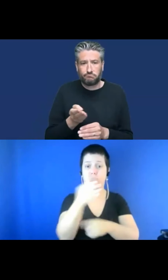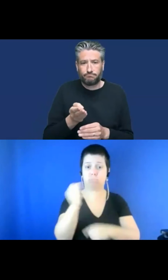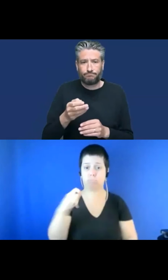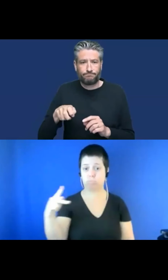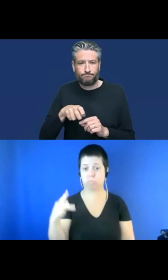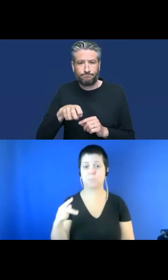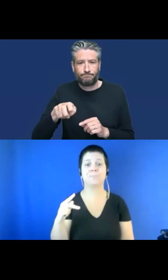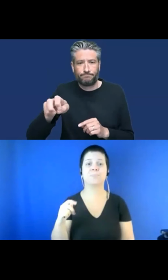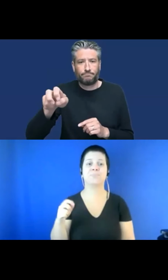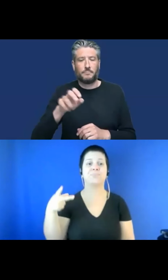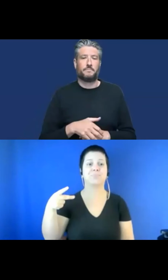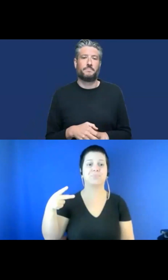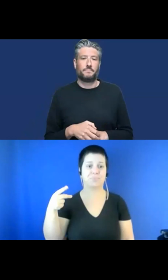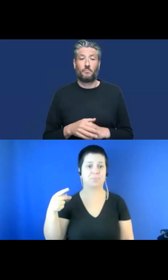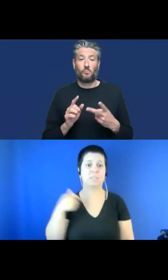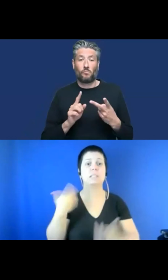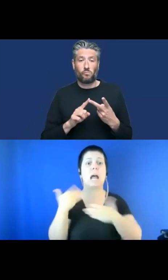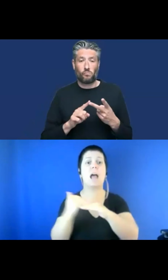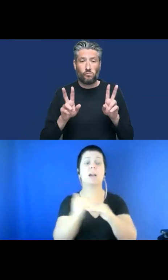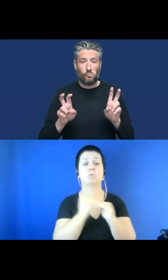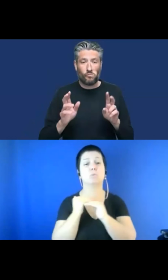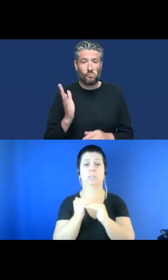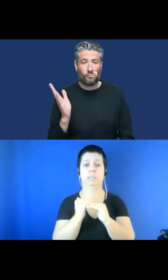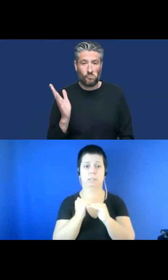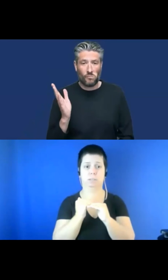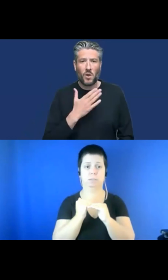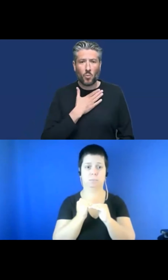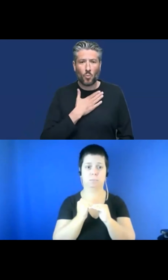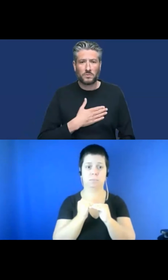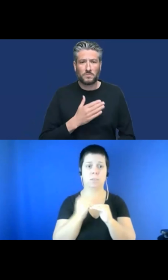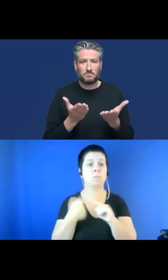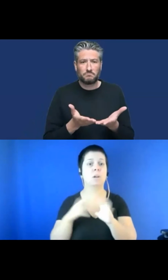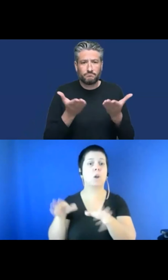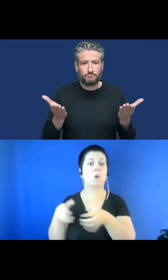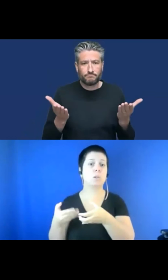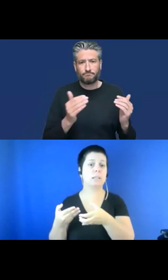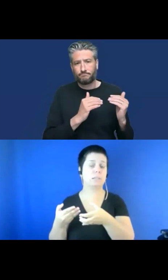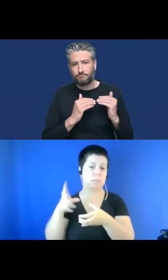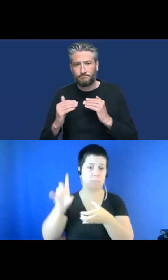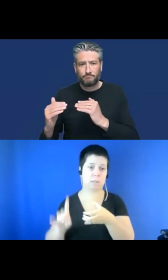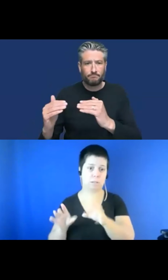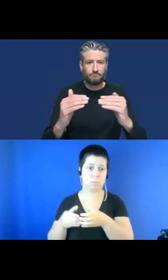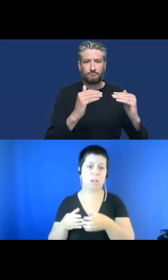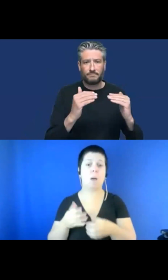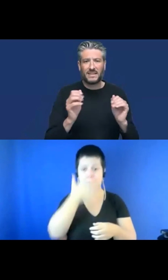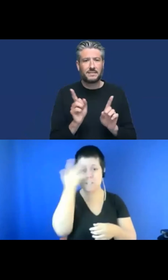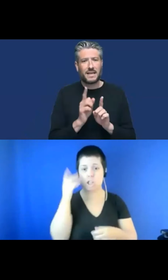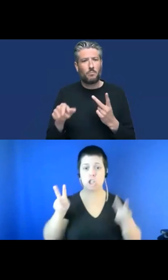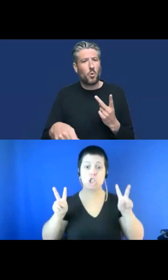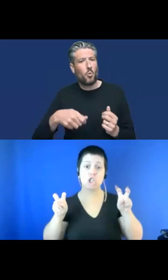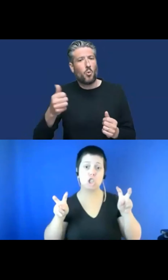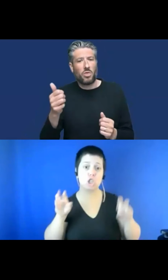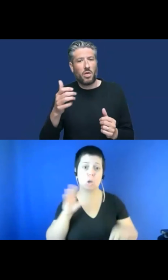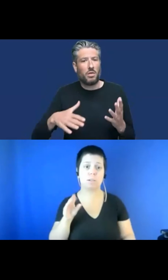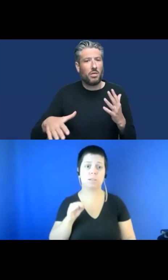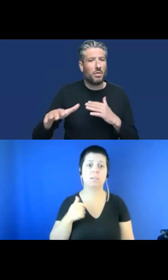emerged was the desire for equity as a unique disability community. One of the participants stated, "I wish there was something called